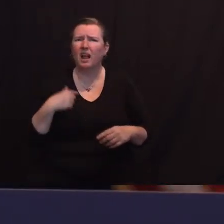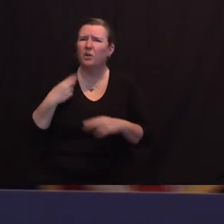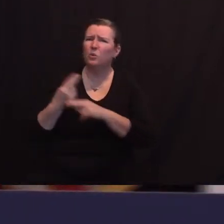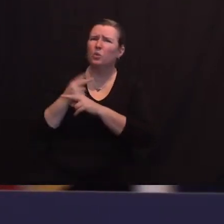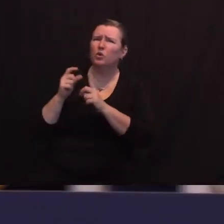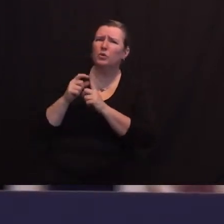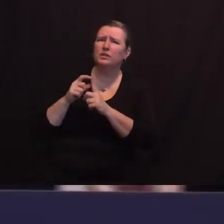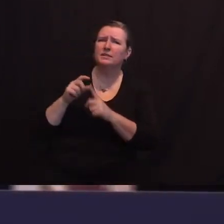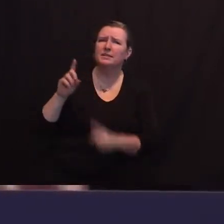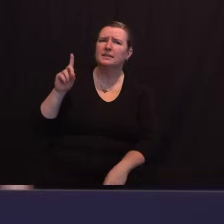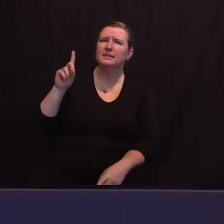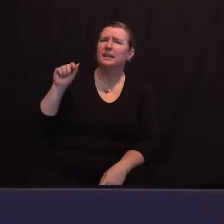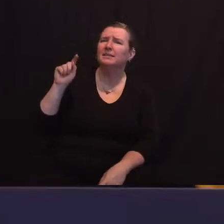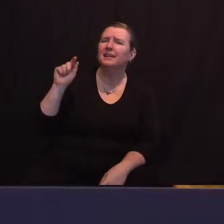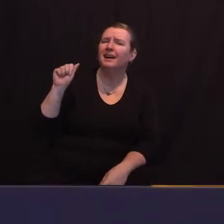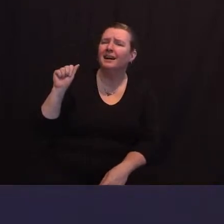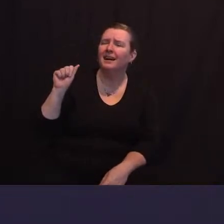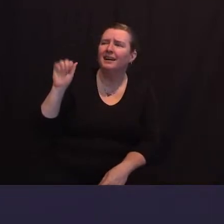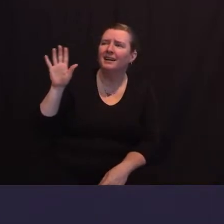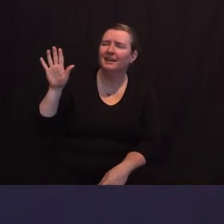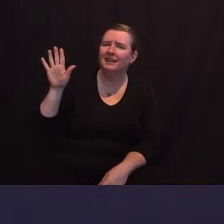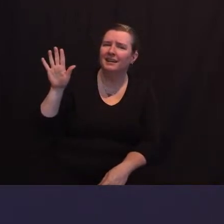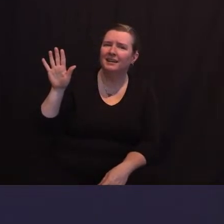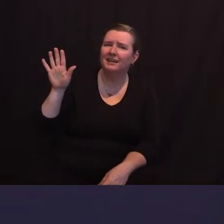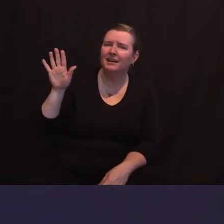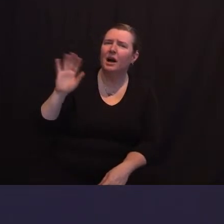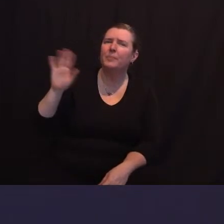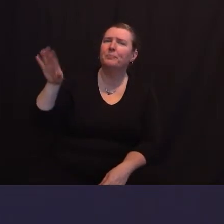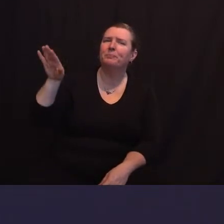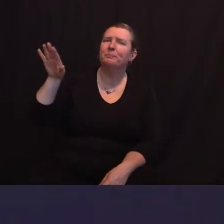this way, again, the non-medical expert, consistent with our expectations. Correct. Right?